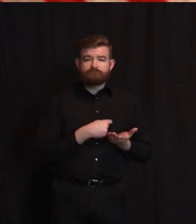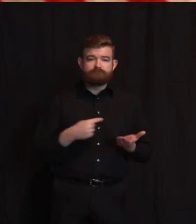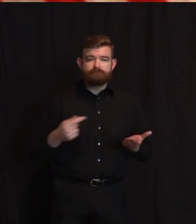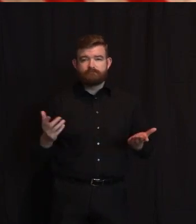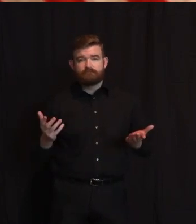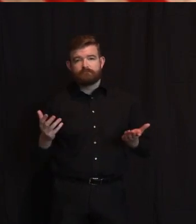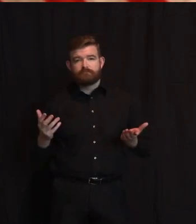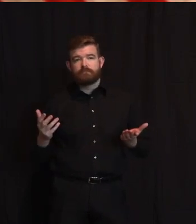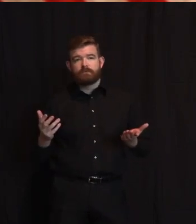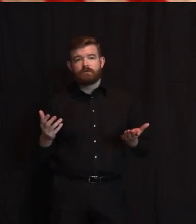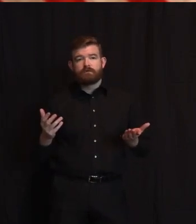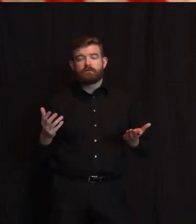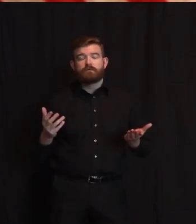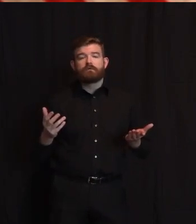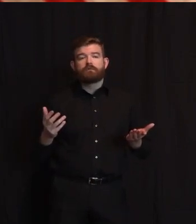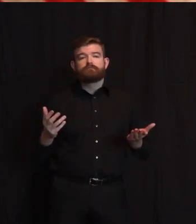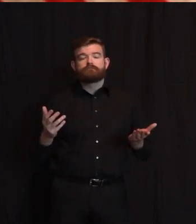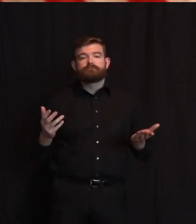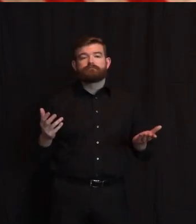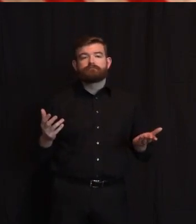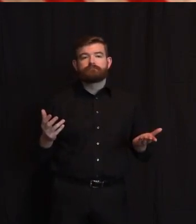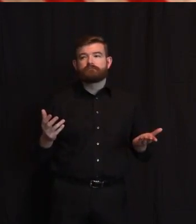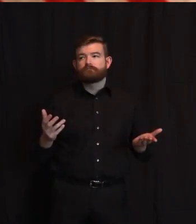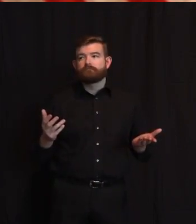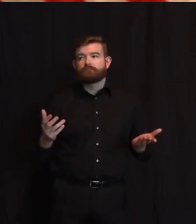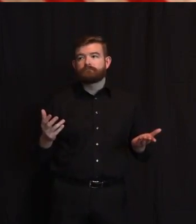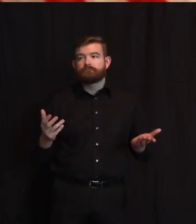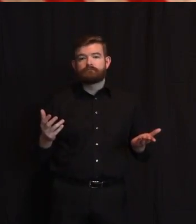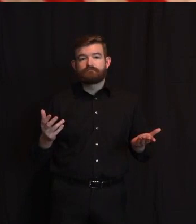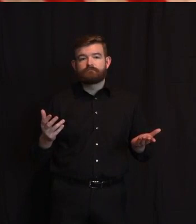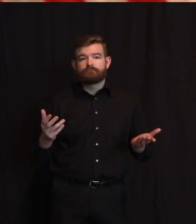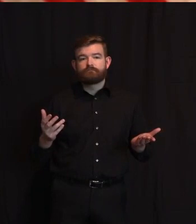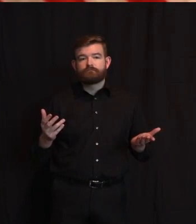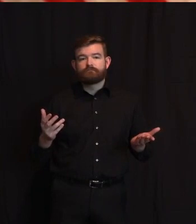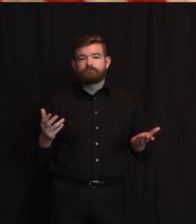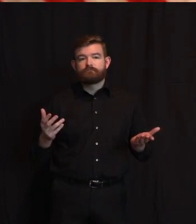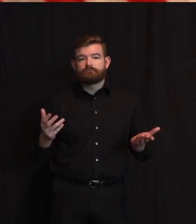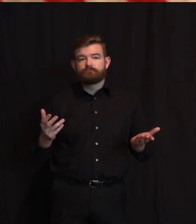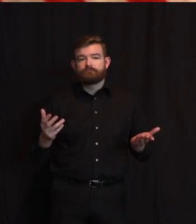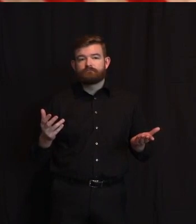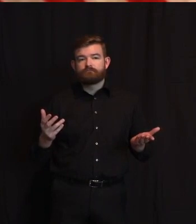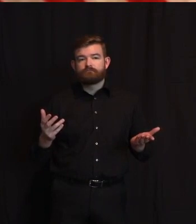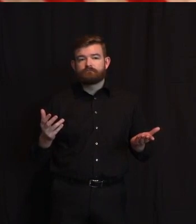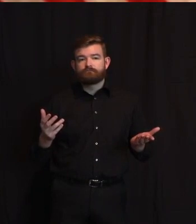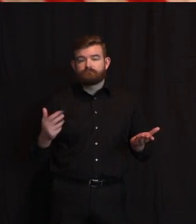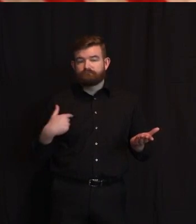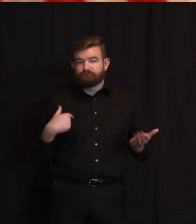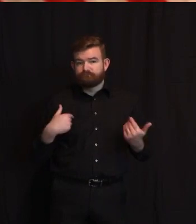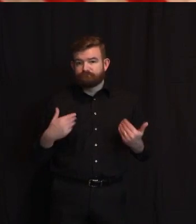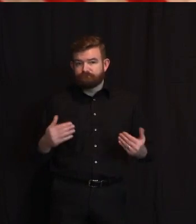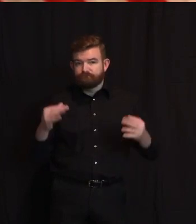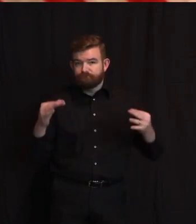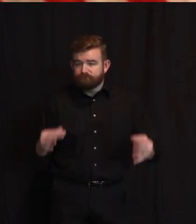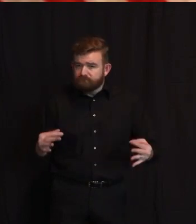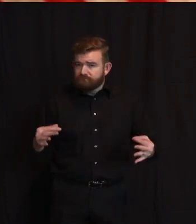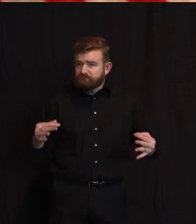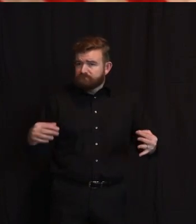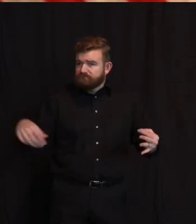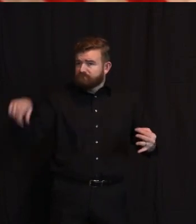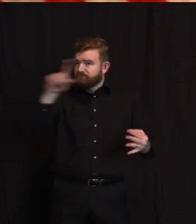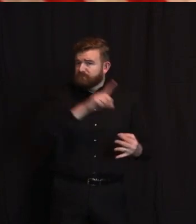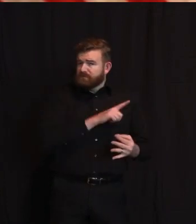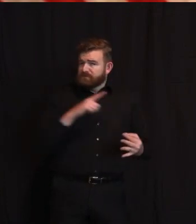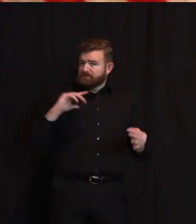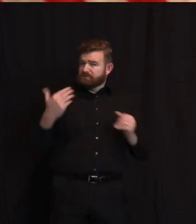beneficial to get the action that we need. So there was broad support of that. Would I, in a theoretical